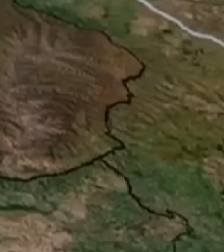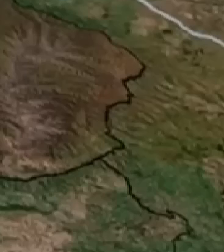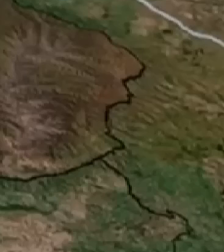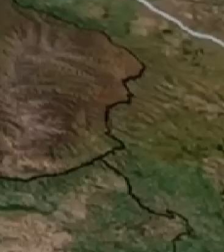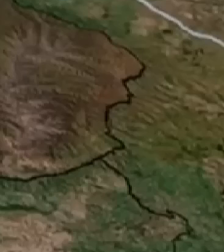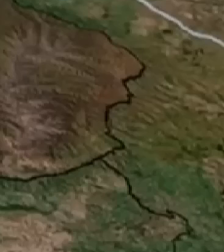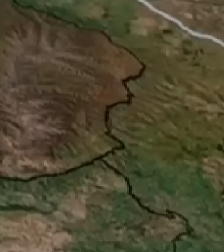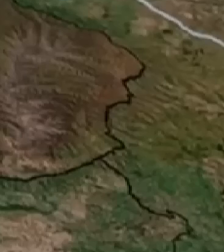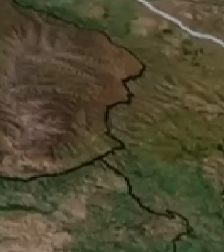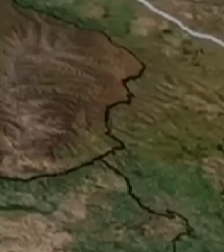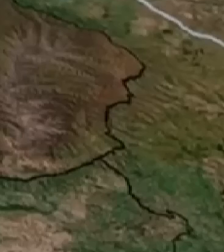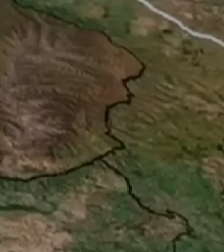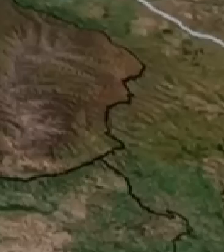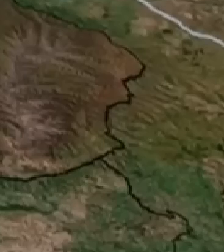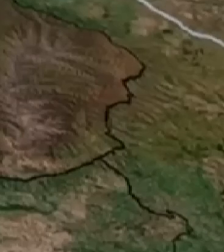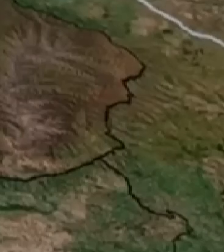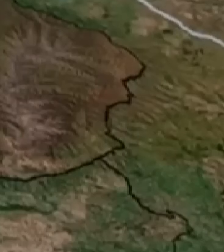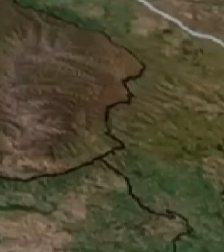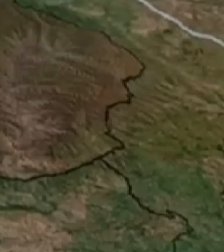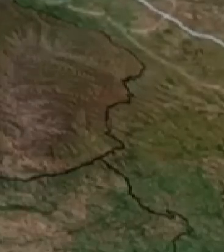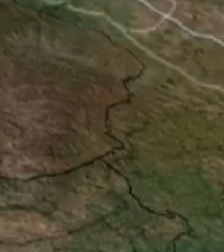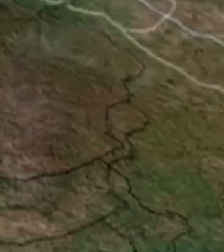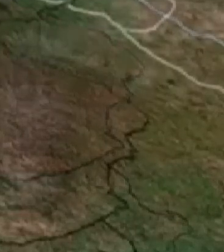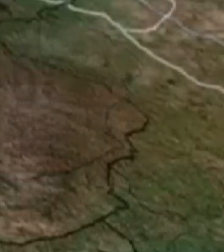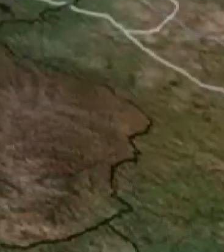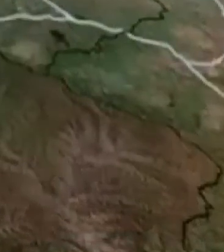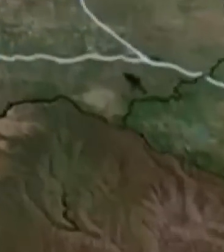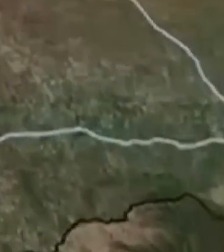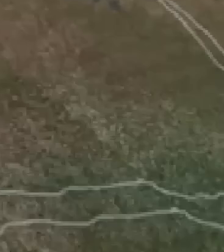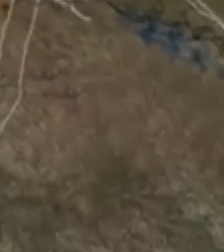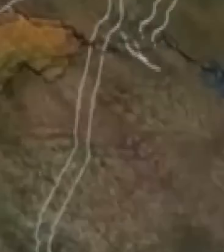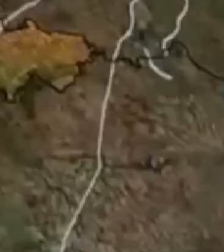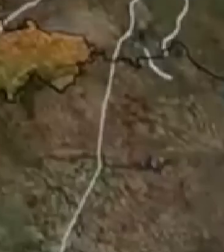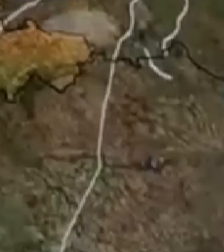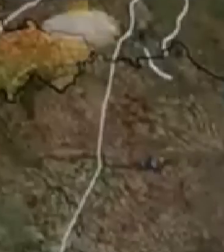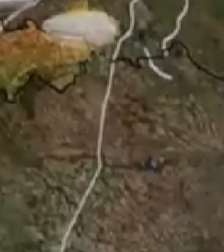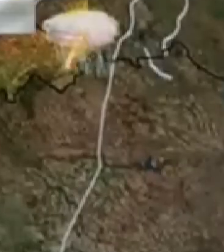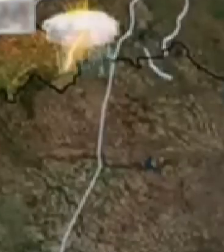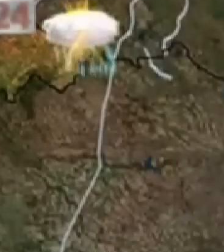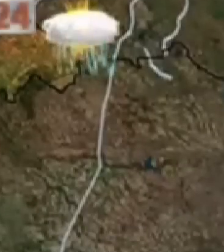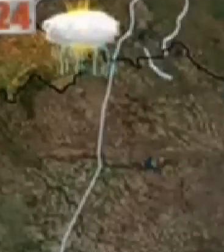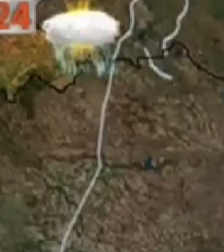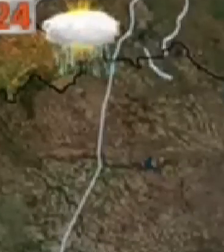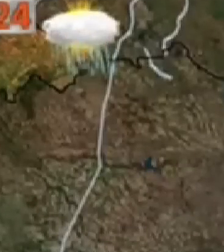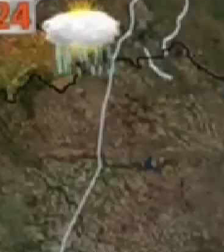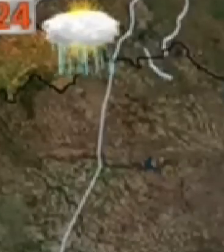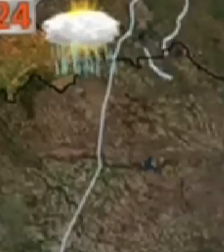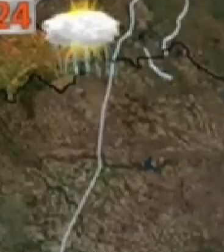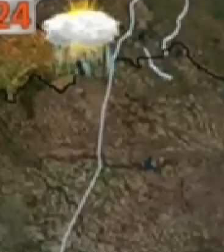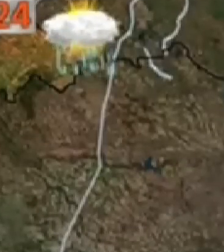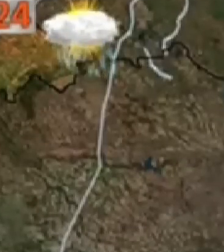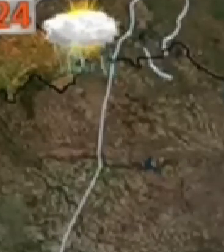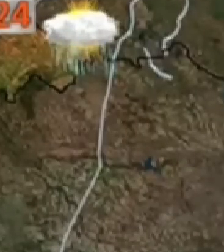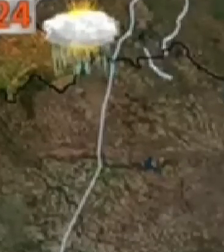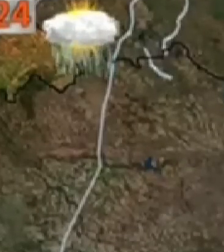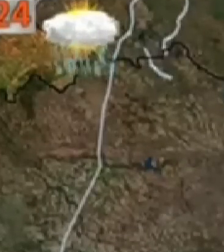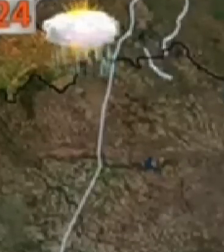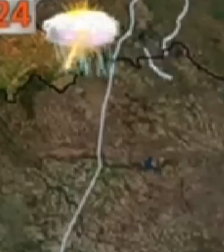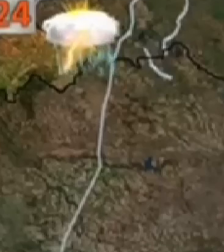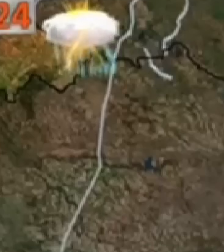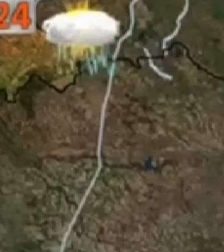metso e mmedi ka ofela se tshelo Bloemfontein o lo hona ka hare ho Welkom di kgati di re tshafela ho mashome a mabedi a metso e mehlala ka ofela no so tele teng o tla hlo chase